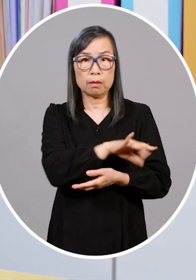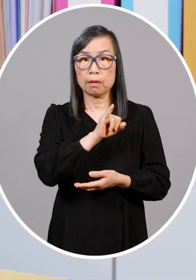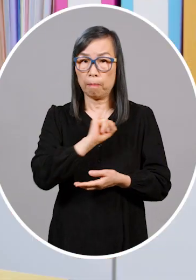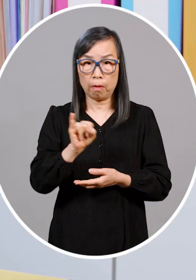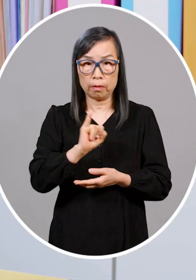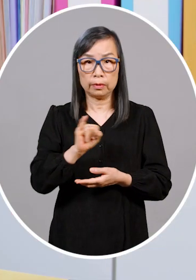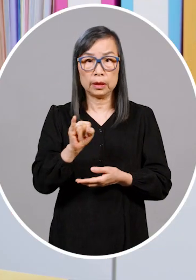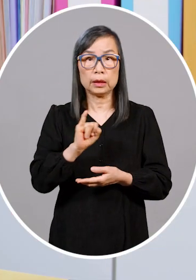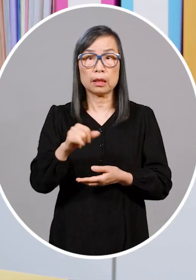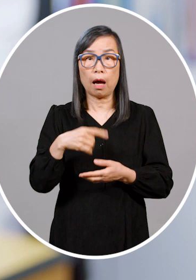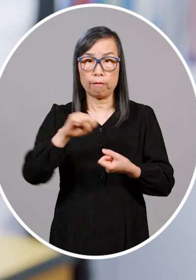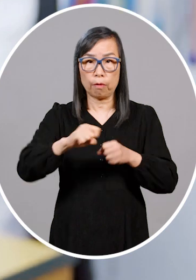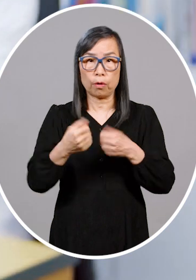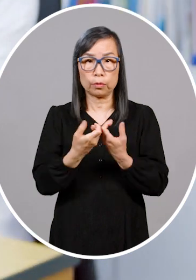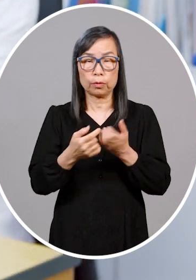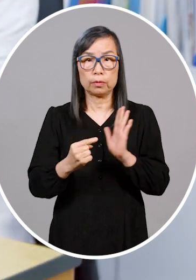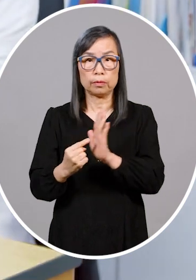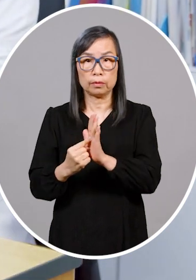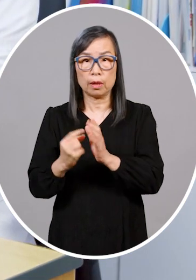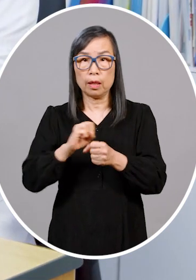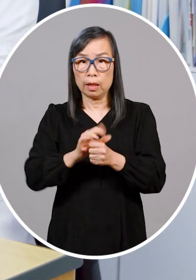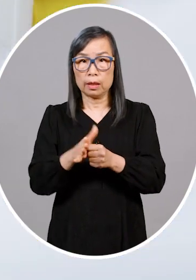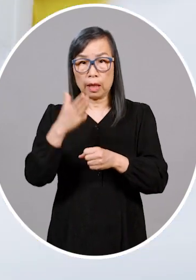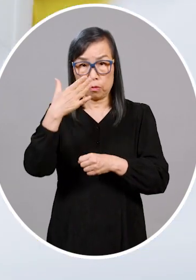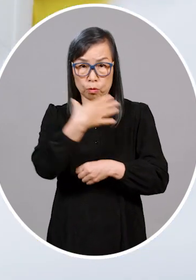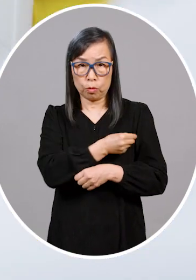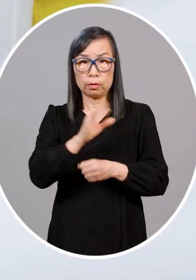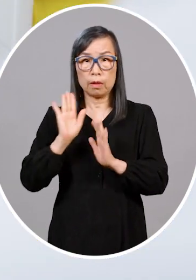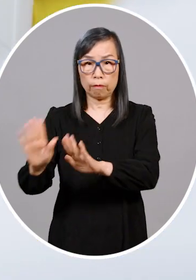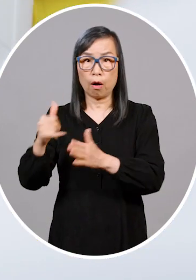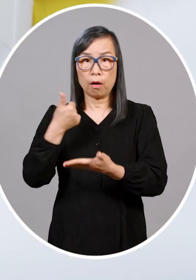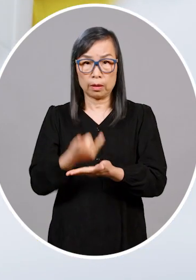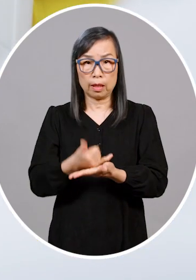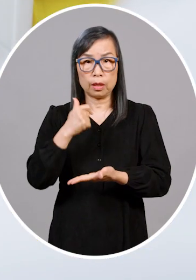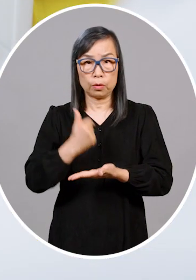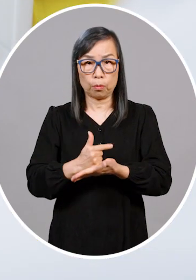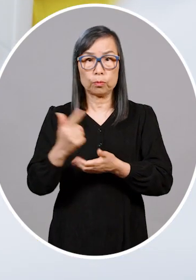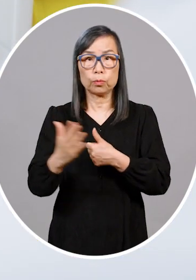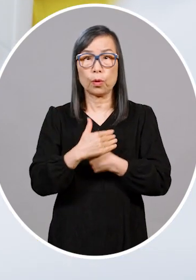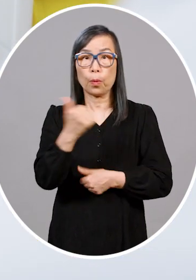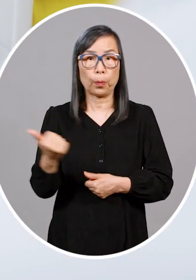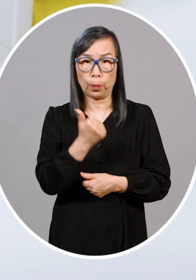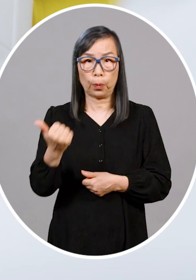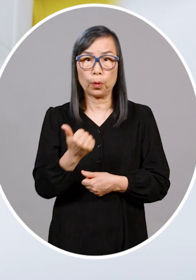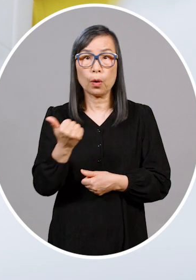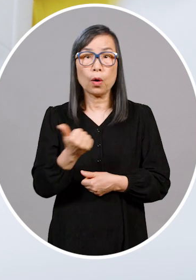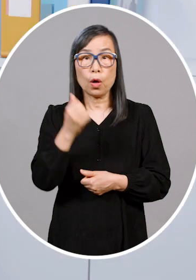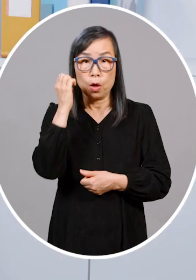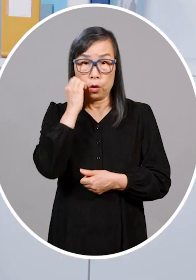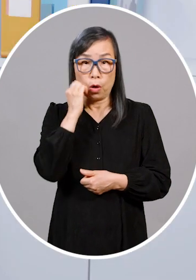health, don't take it lightly. Scientific data shows that COVID-19 vaccines prevent severe illness and